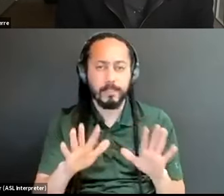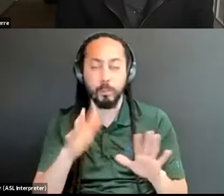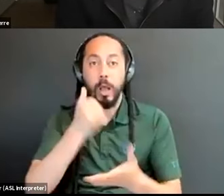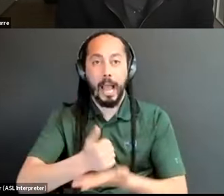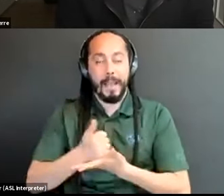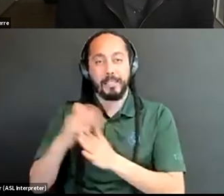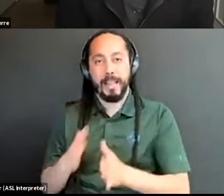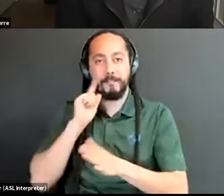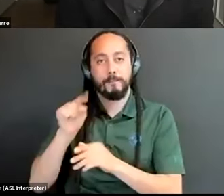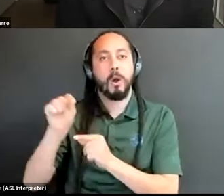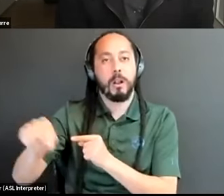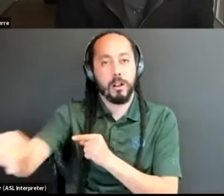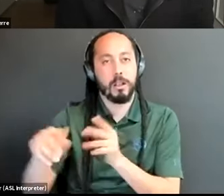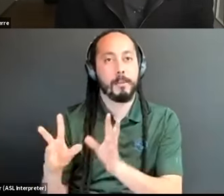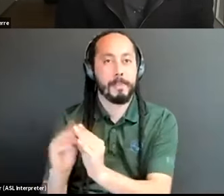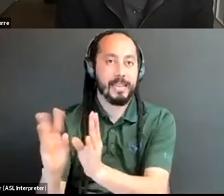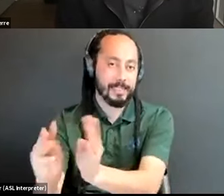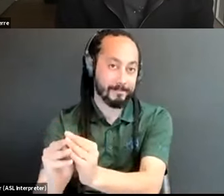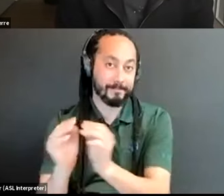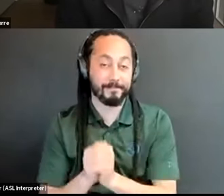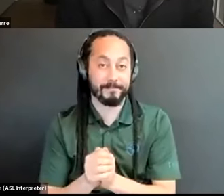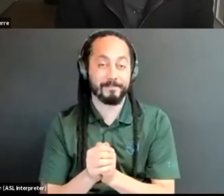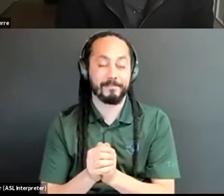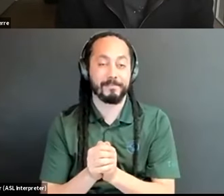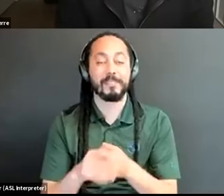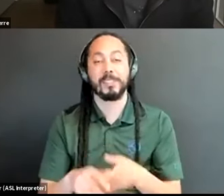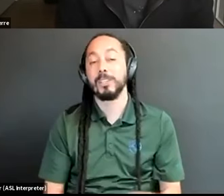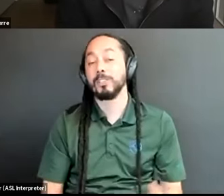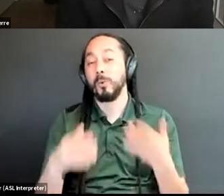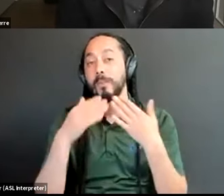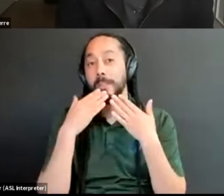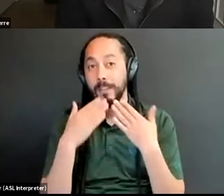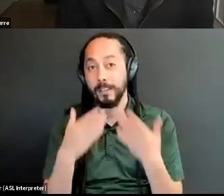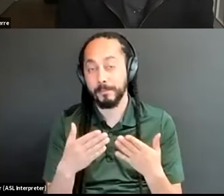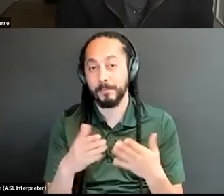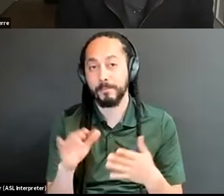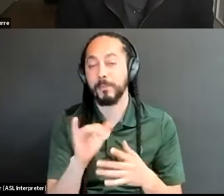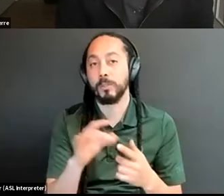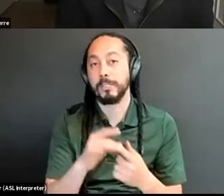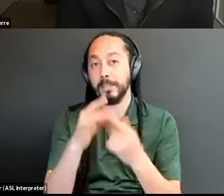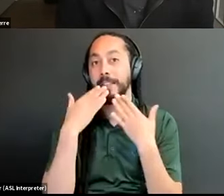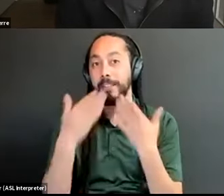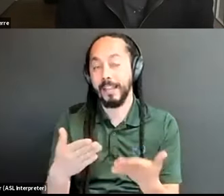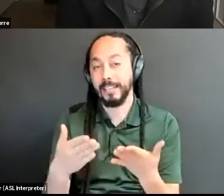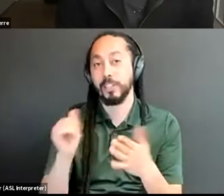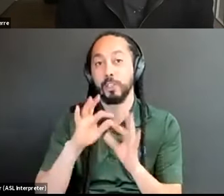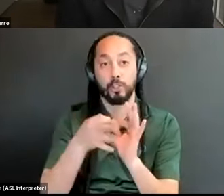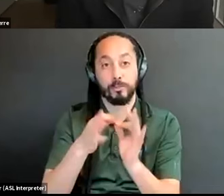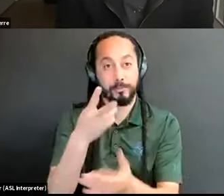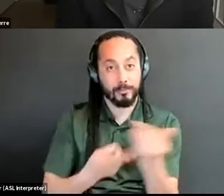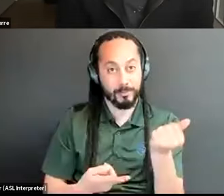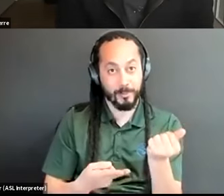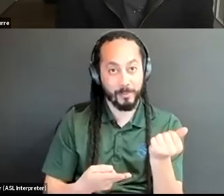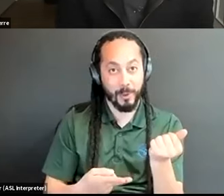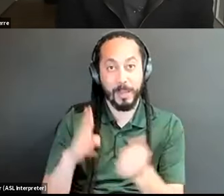series. And so with that, want to give a special thanks to Becky and Christopher for